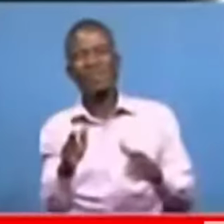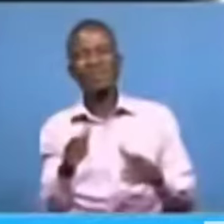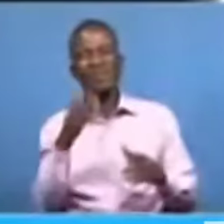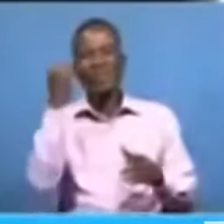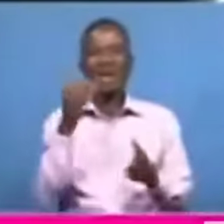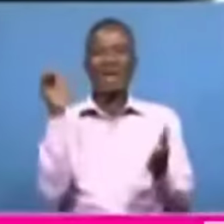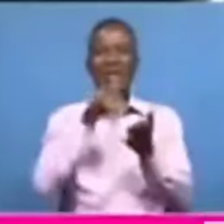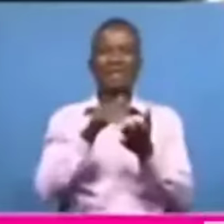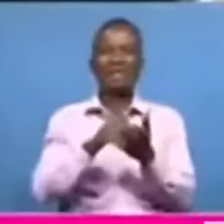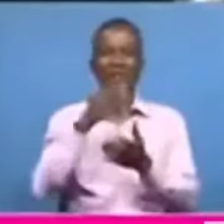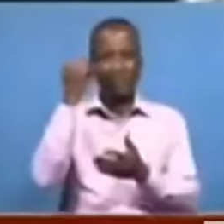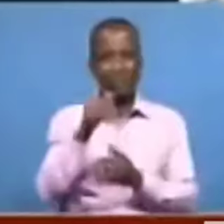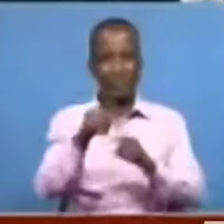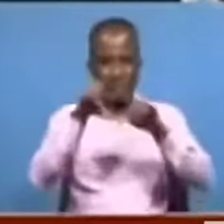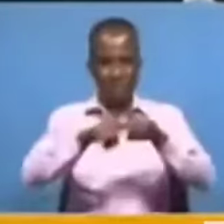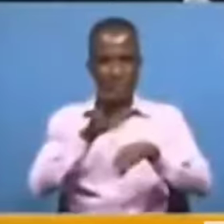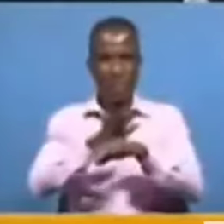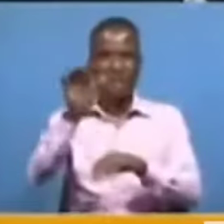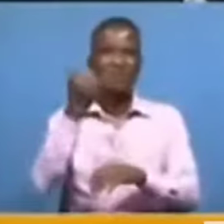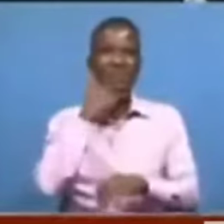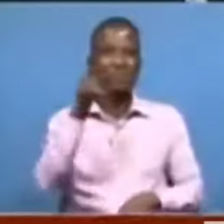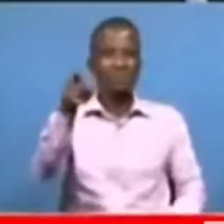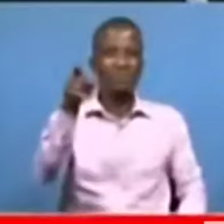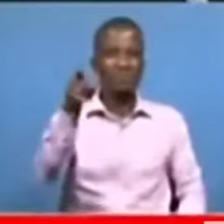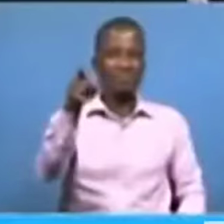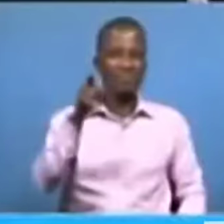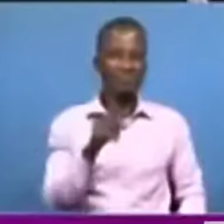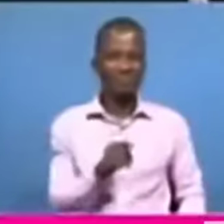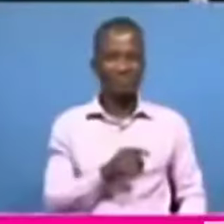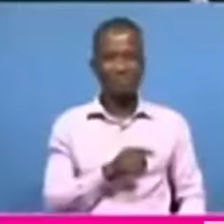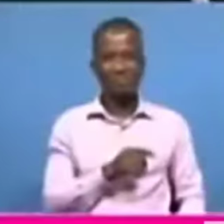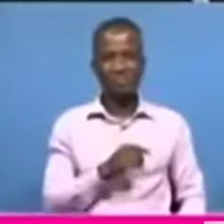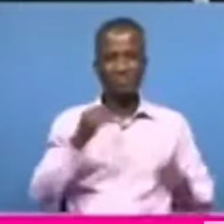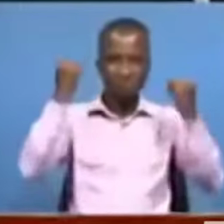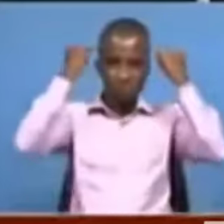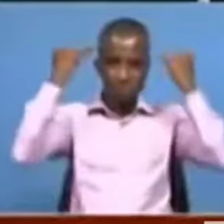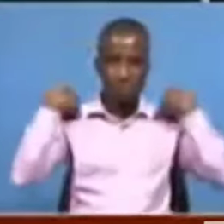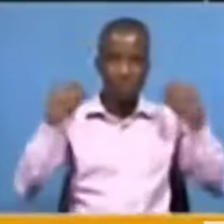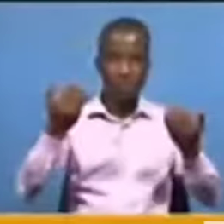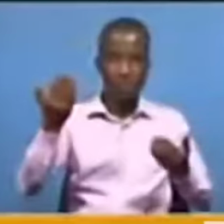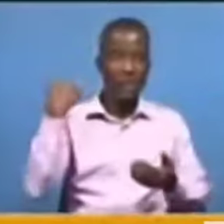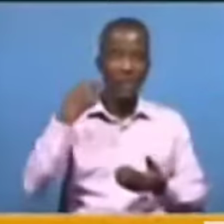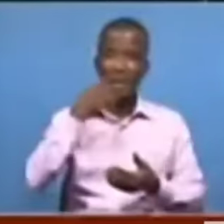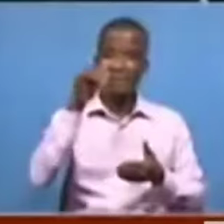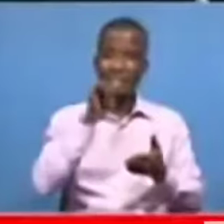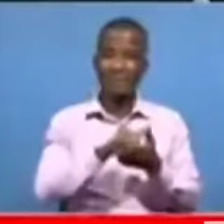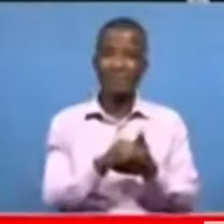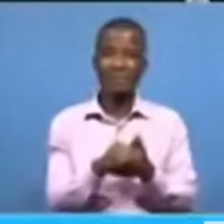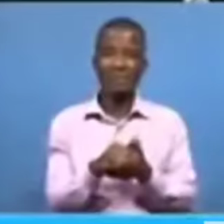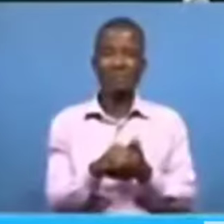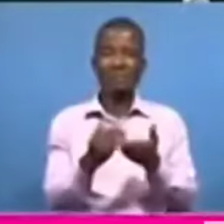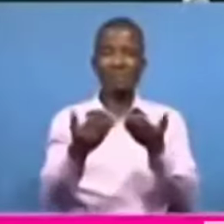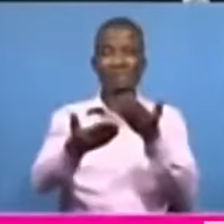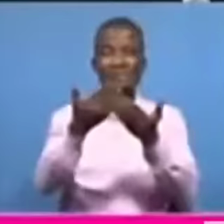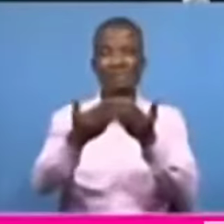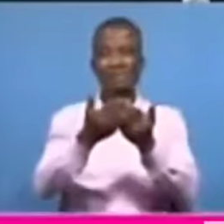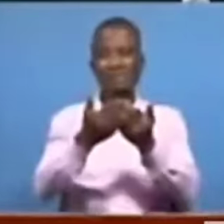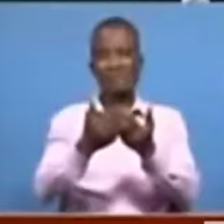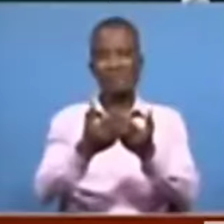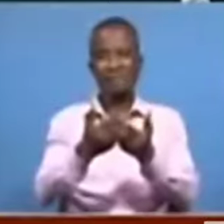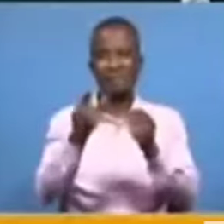you cannot, no. The last time, the president of the bench stated clearly that it is a settled principle of law